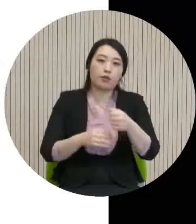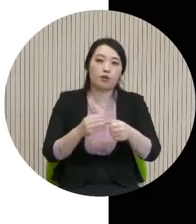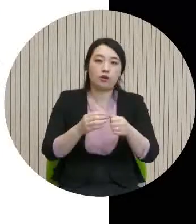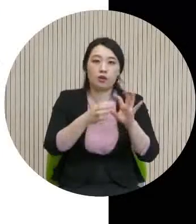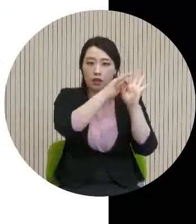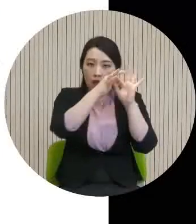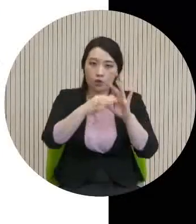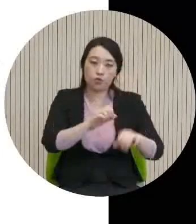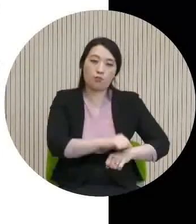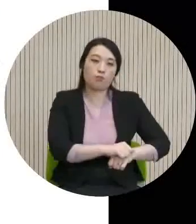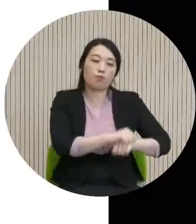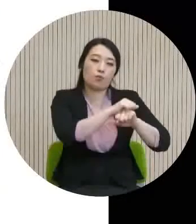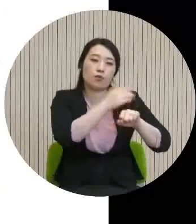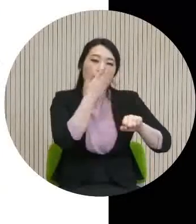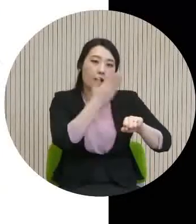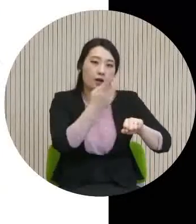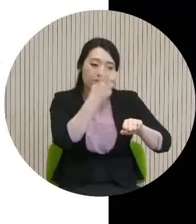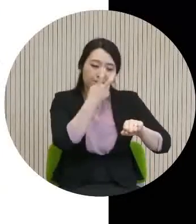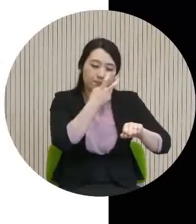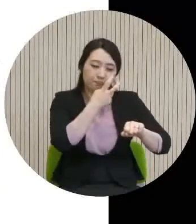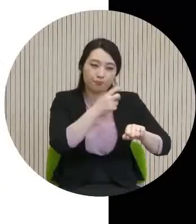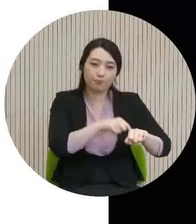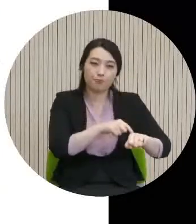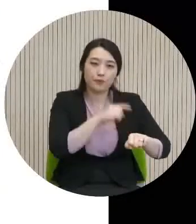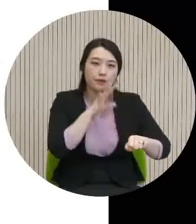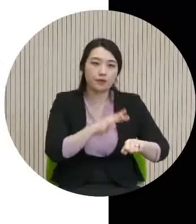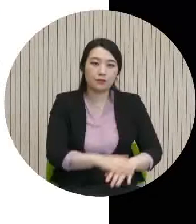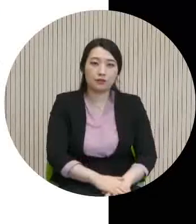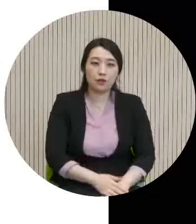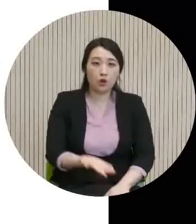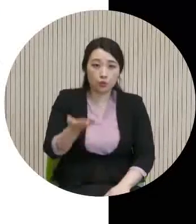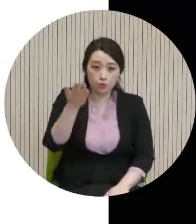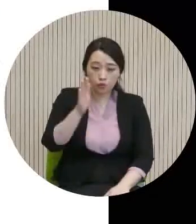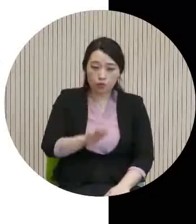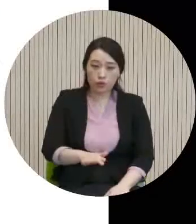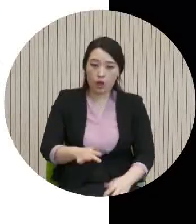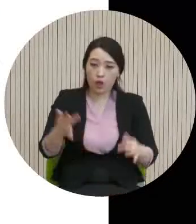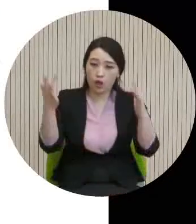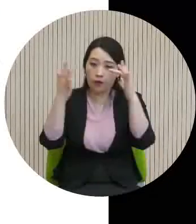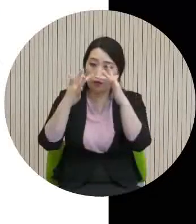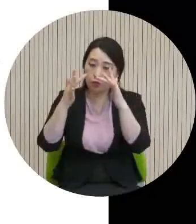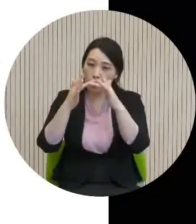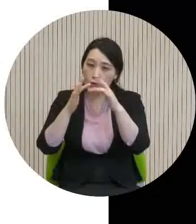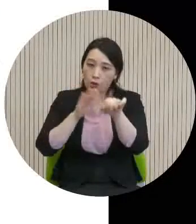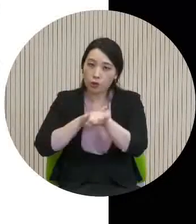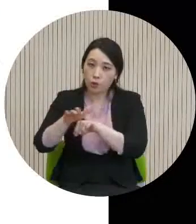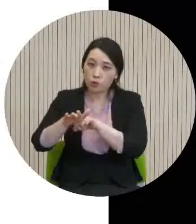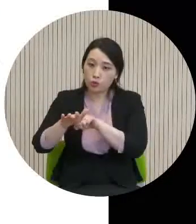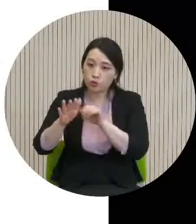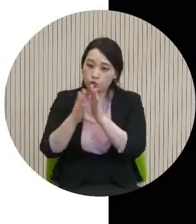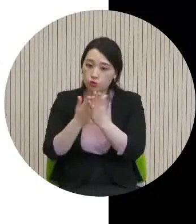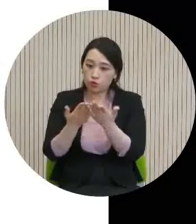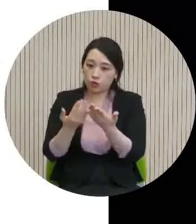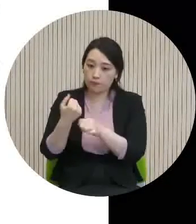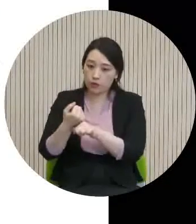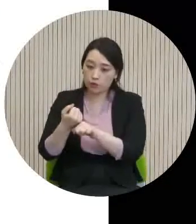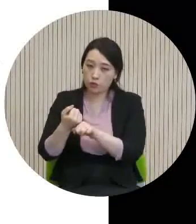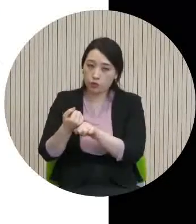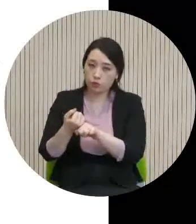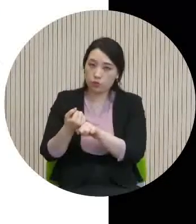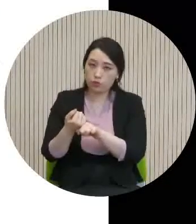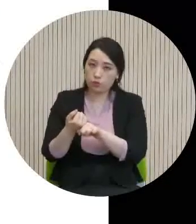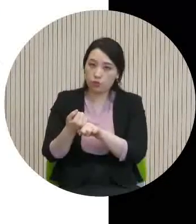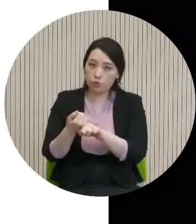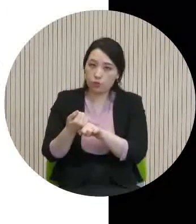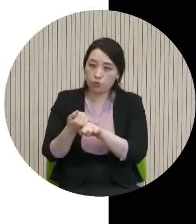But when, let's say, an e-book version is provided instead as part of the legal